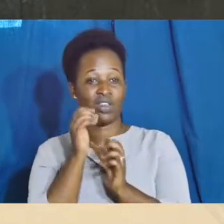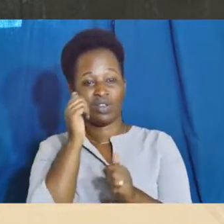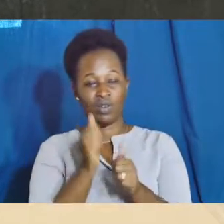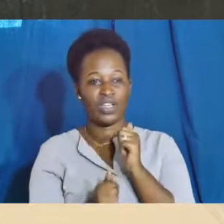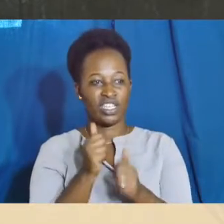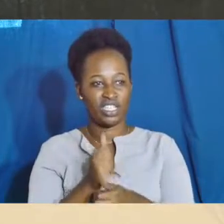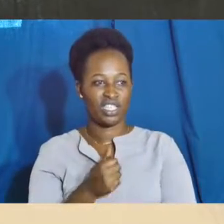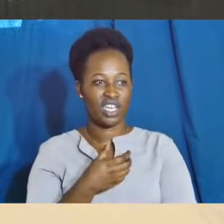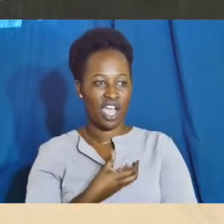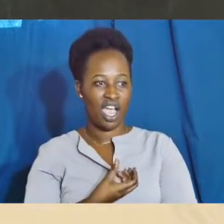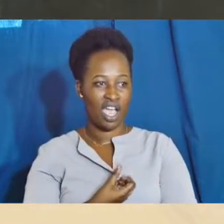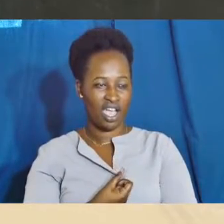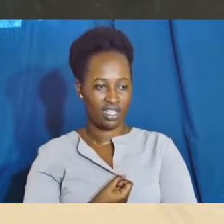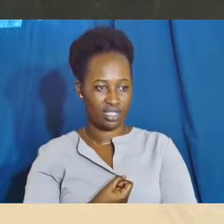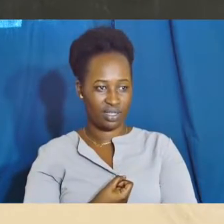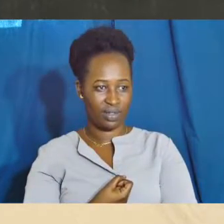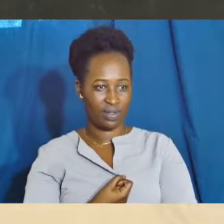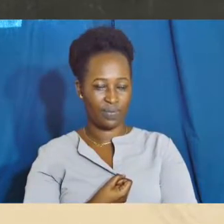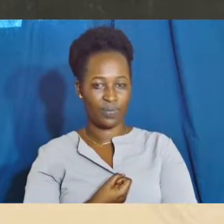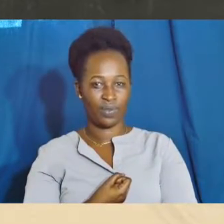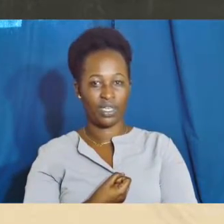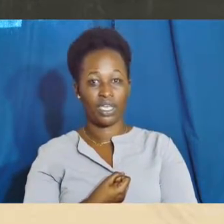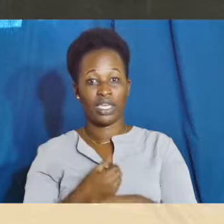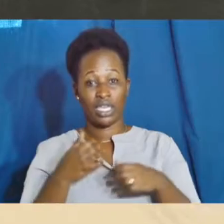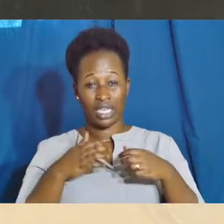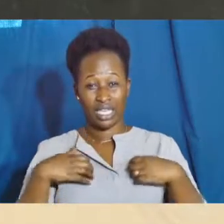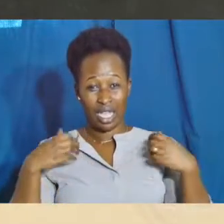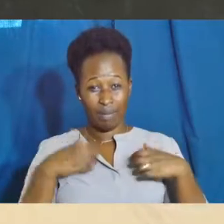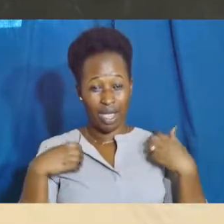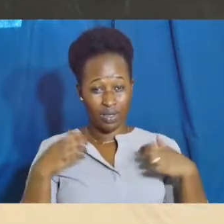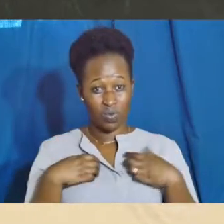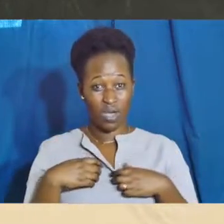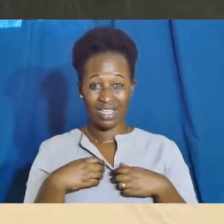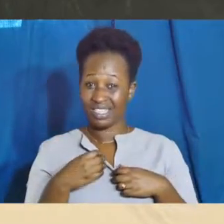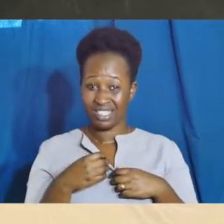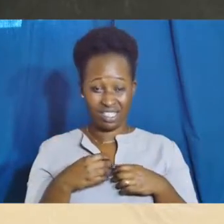which has wild animals,